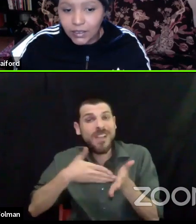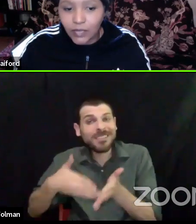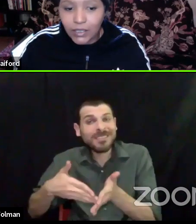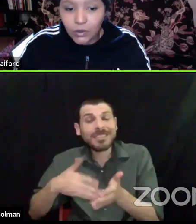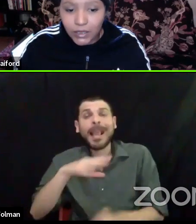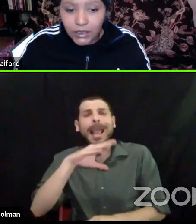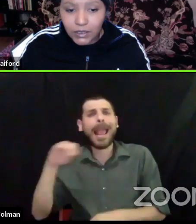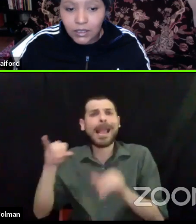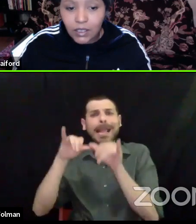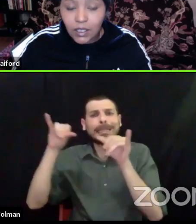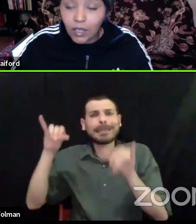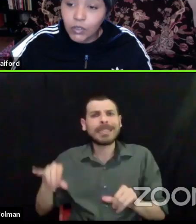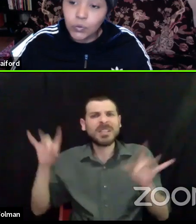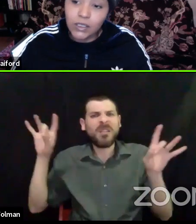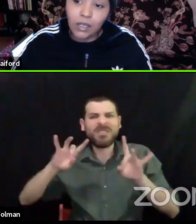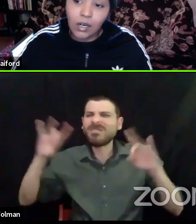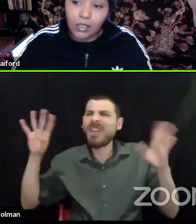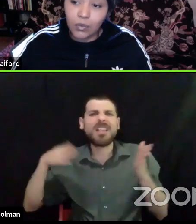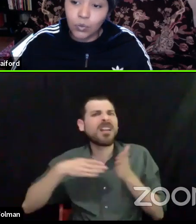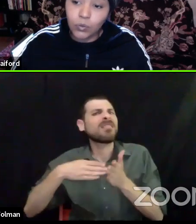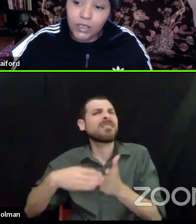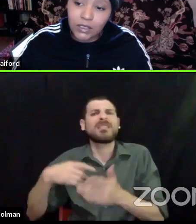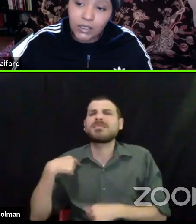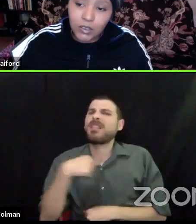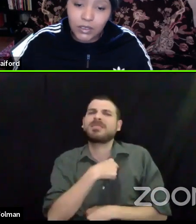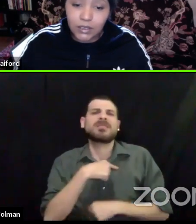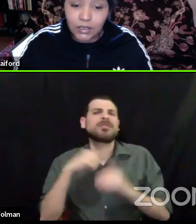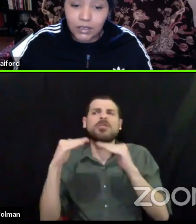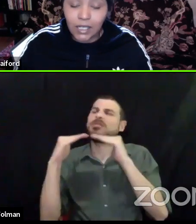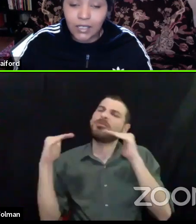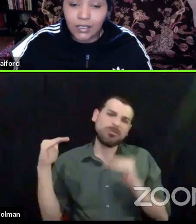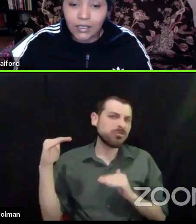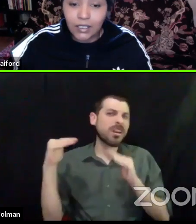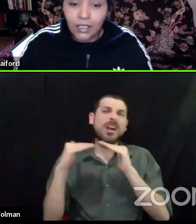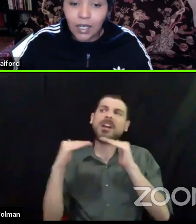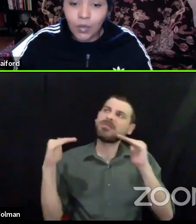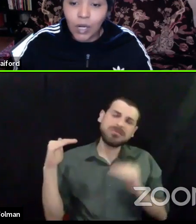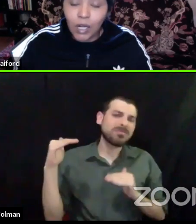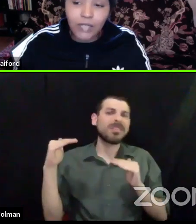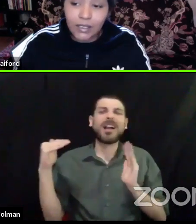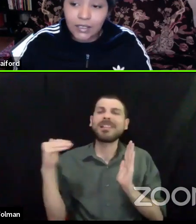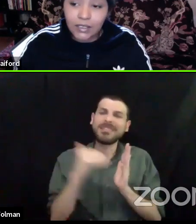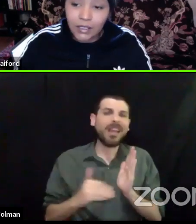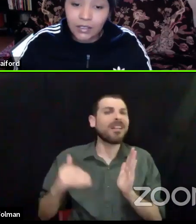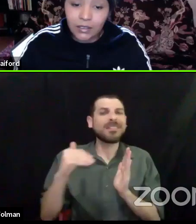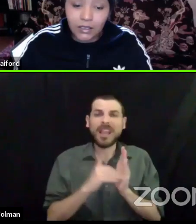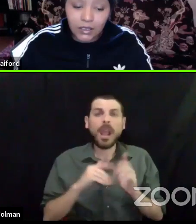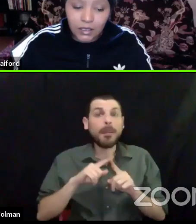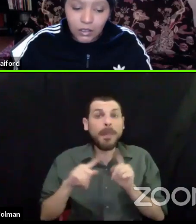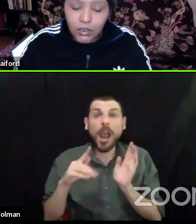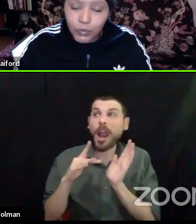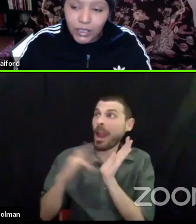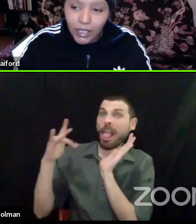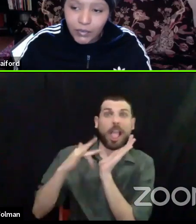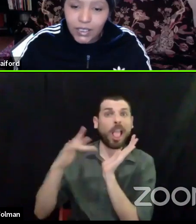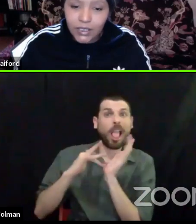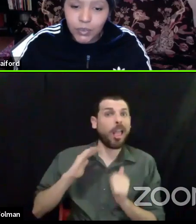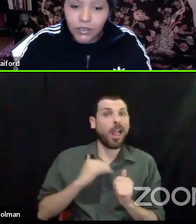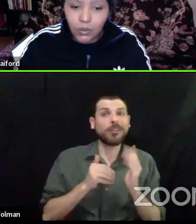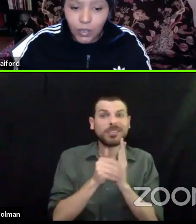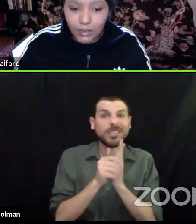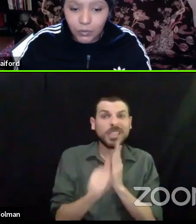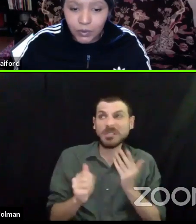violence, the devaluation of who we are and what we can contribute to society, All of that is inherently a social behavior